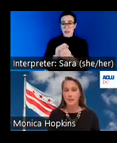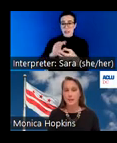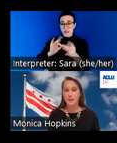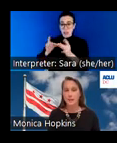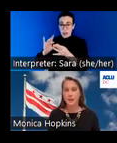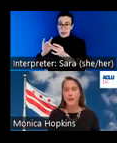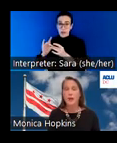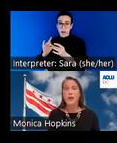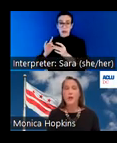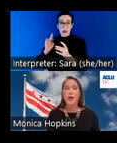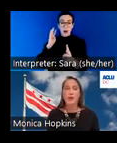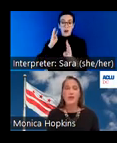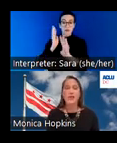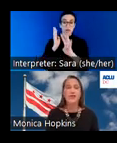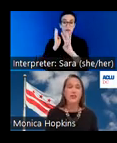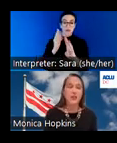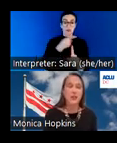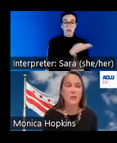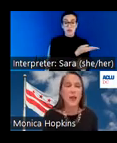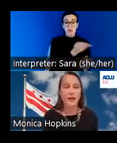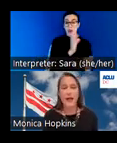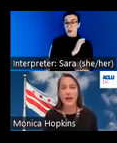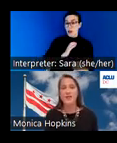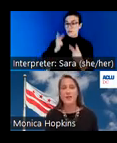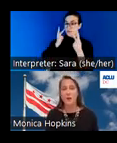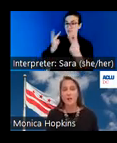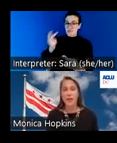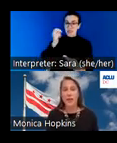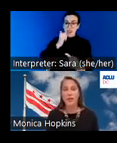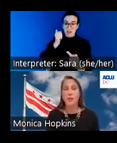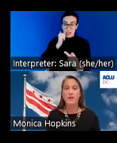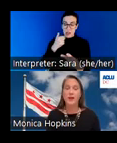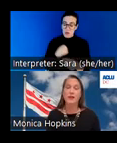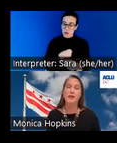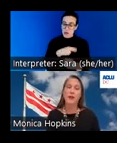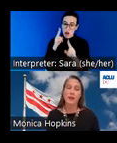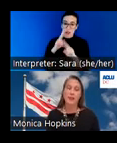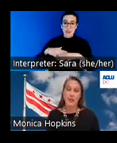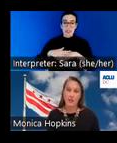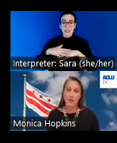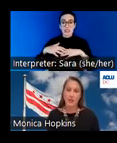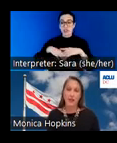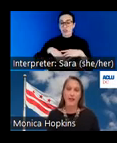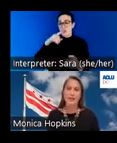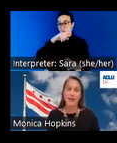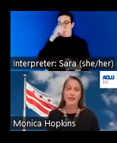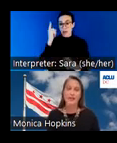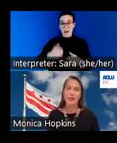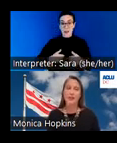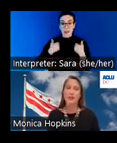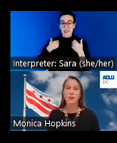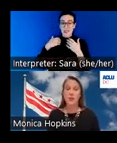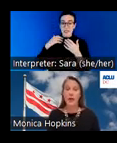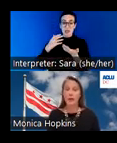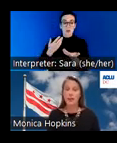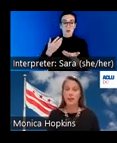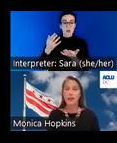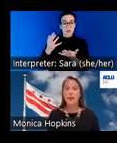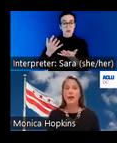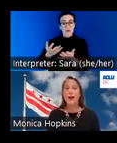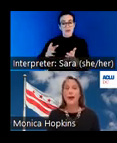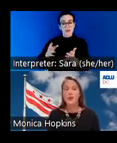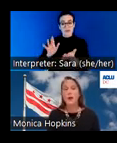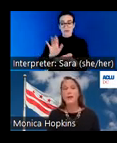day. We honor the indigenous Black lives that were taken by violent colonization and state-sanctioned